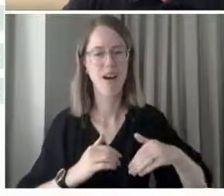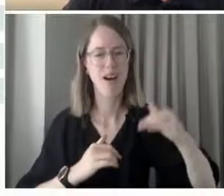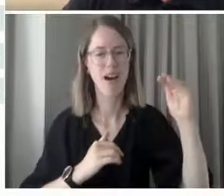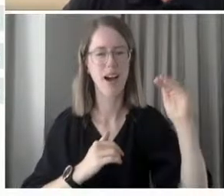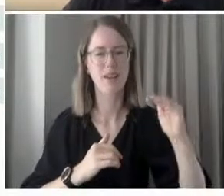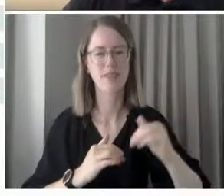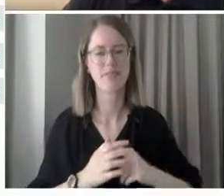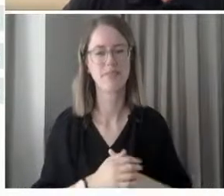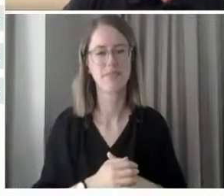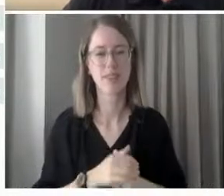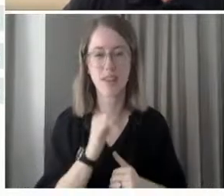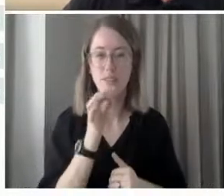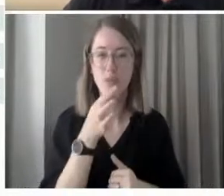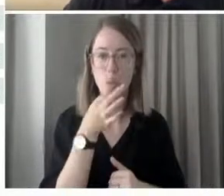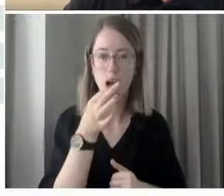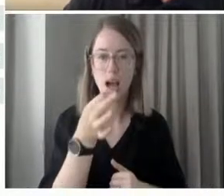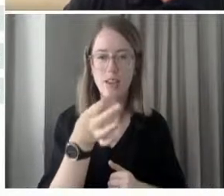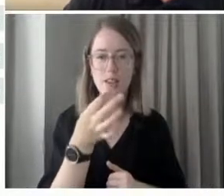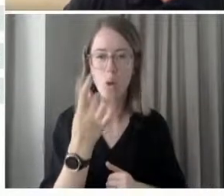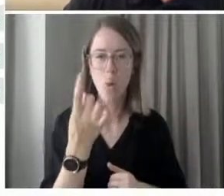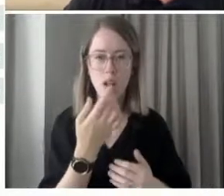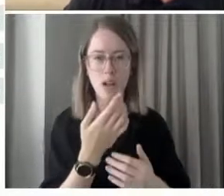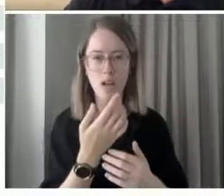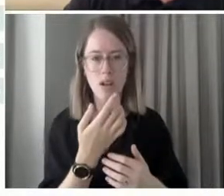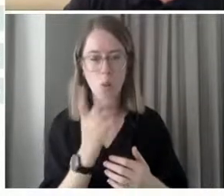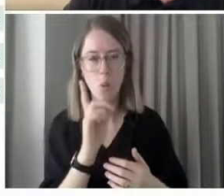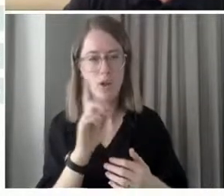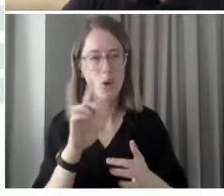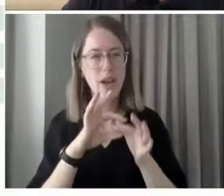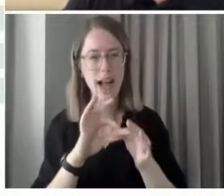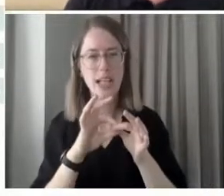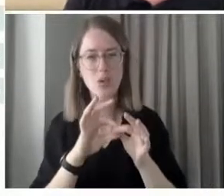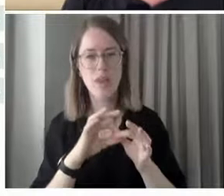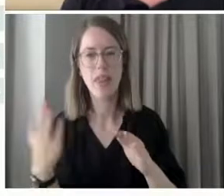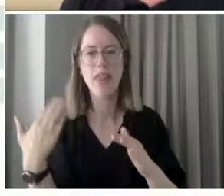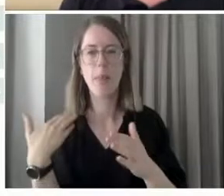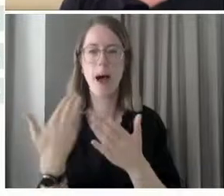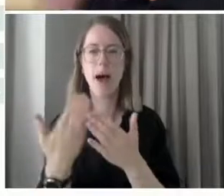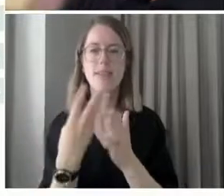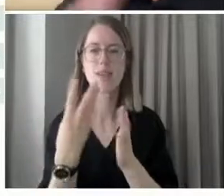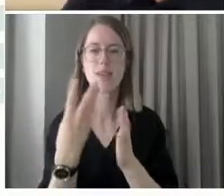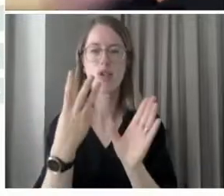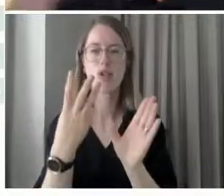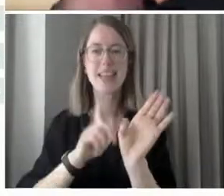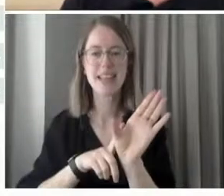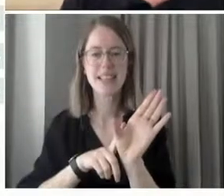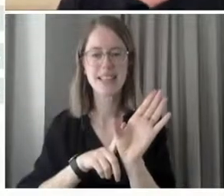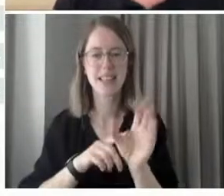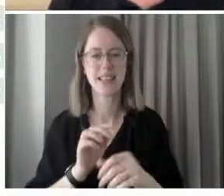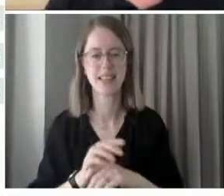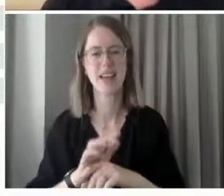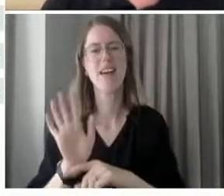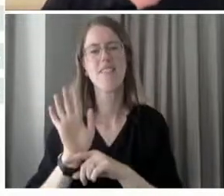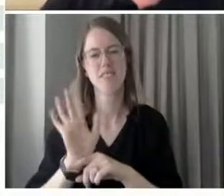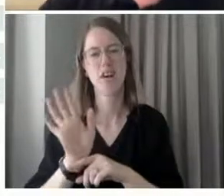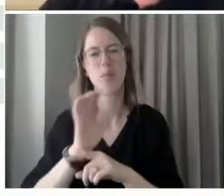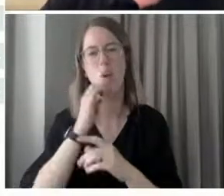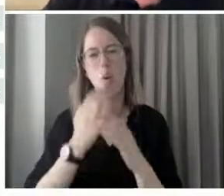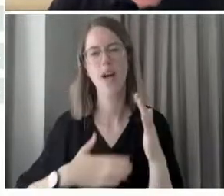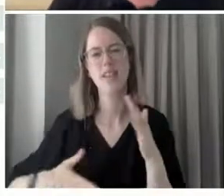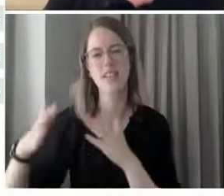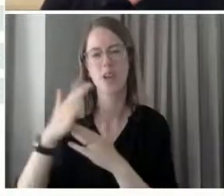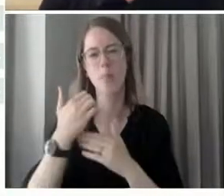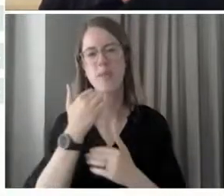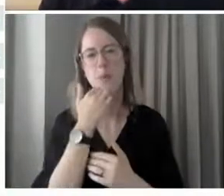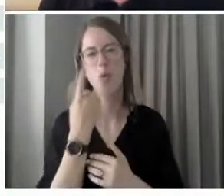then if we ask, what have you engaged with in the past 3 years? Film always wins. Film's always number one